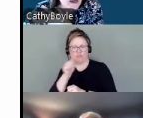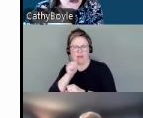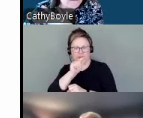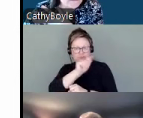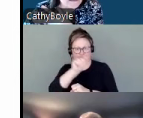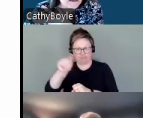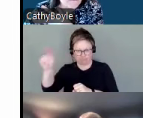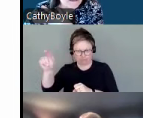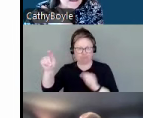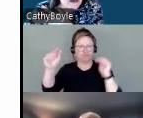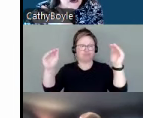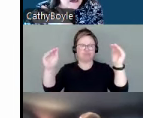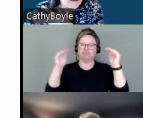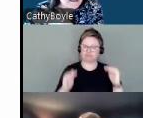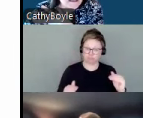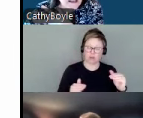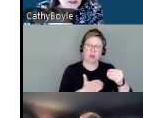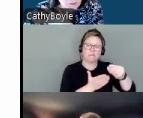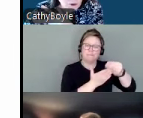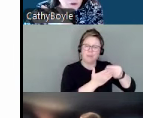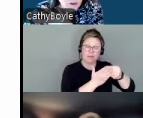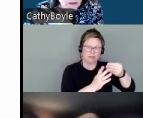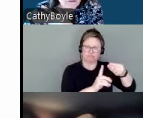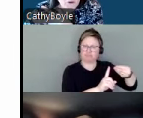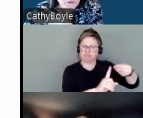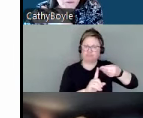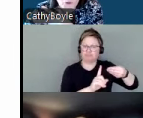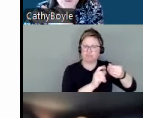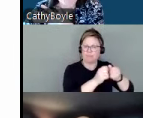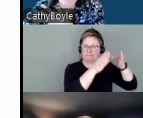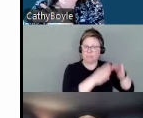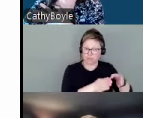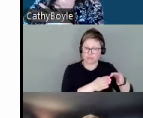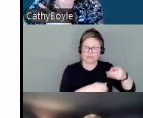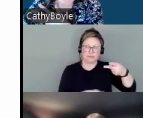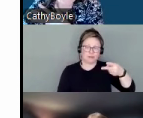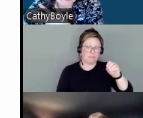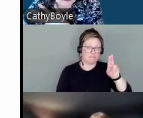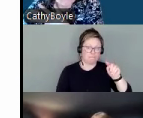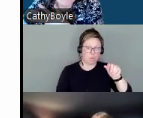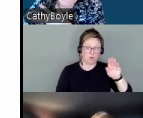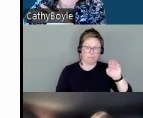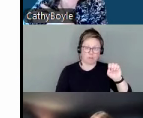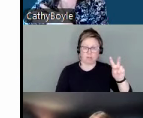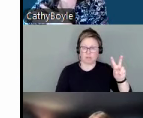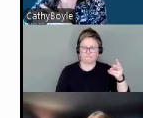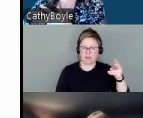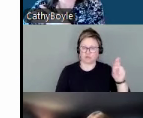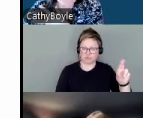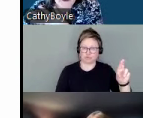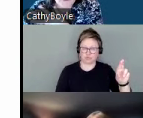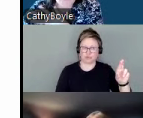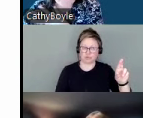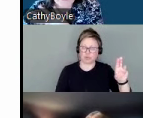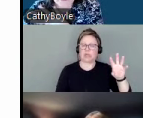we've got the subsidy that is attached to the person in the form of a portable voucher. And that